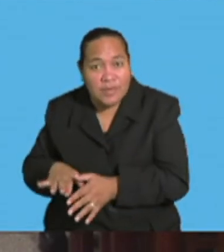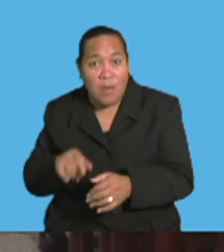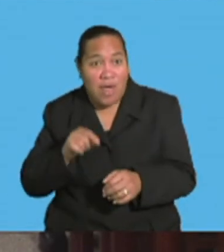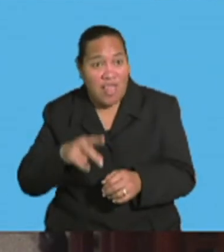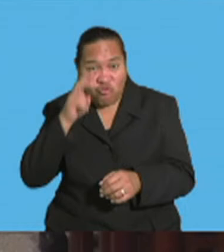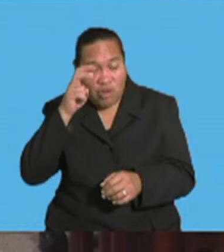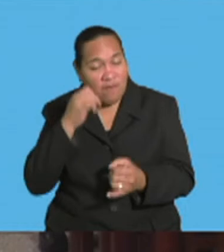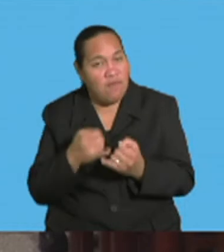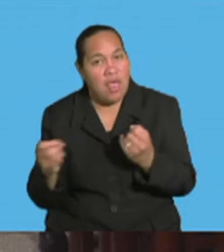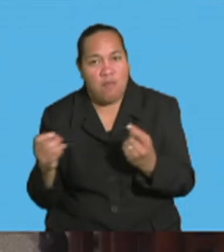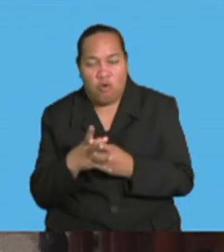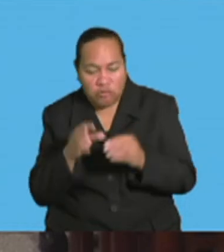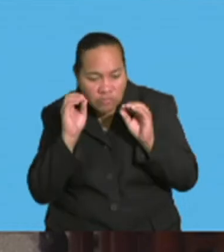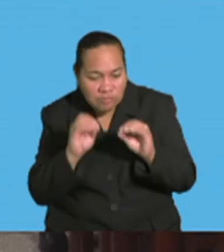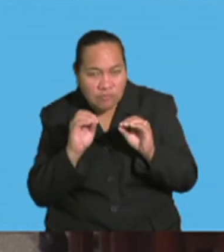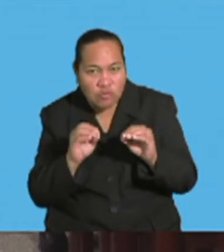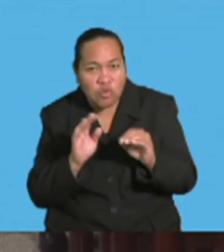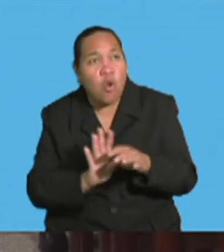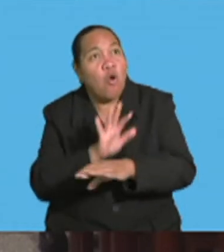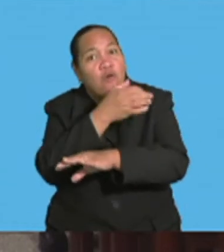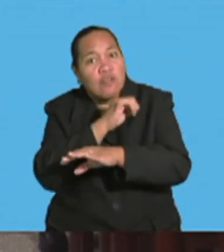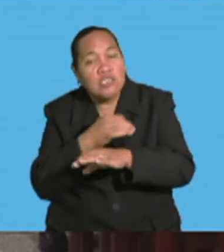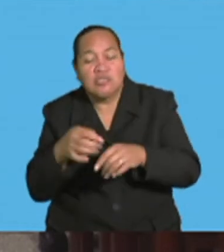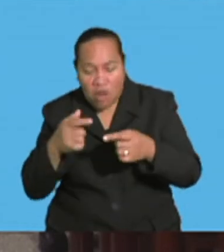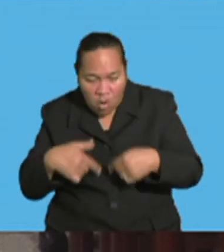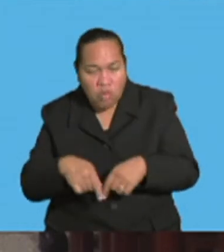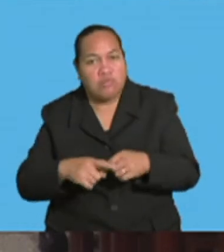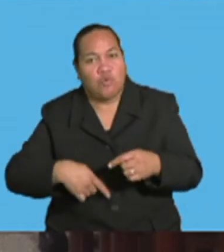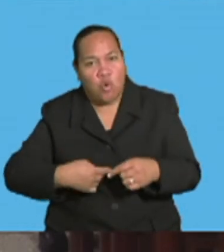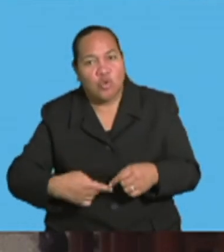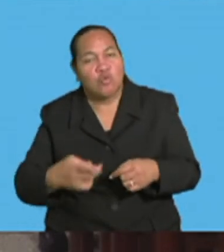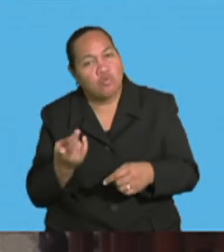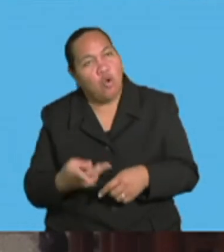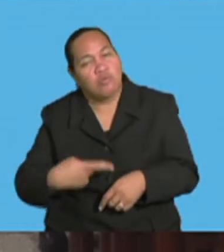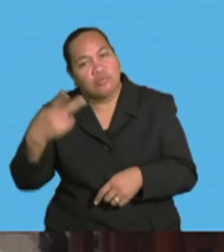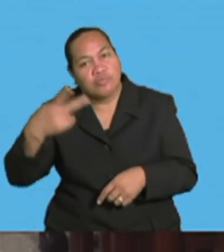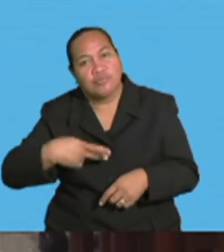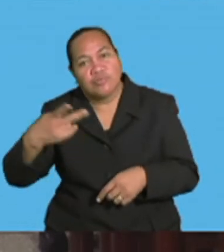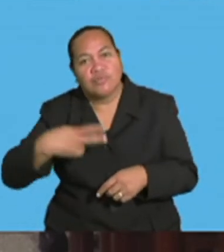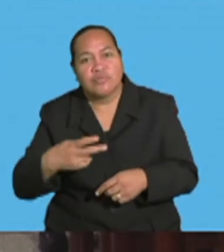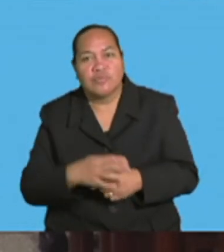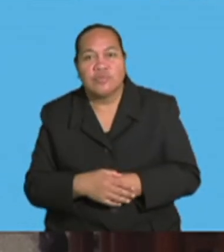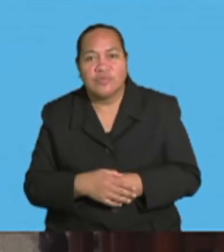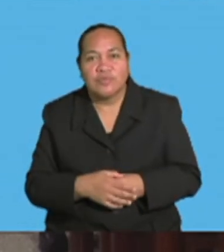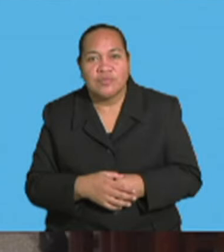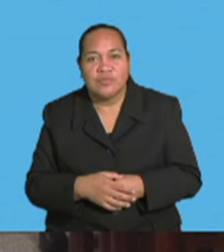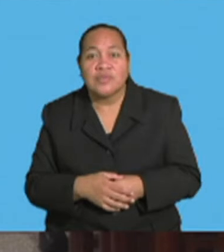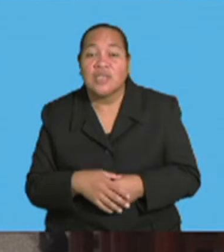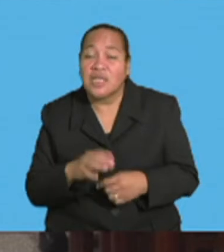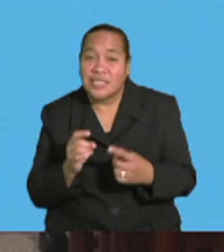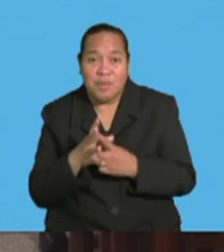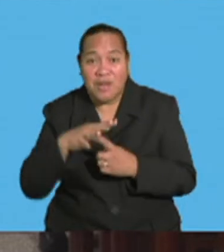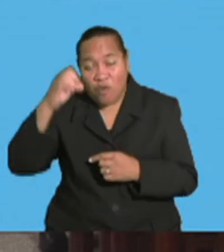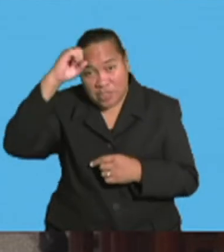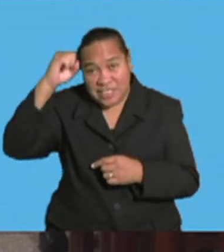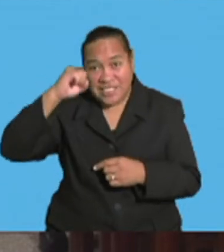is very important. Training abroad and of course locally continues, and particularly that is for the senior